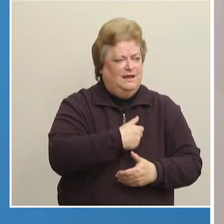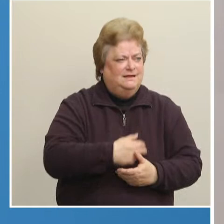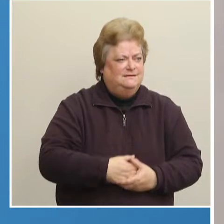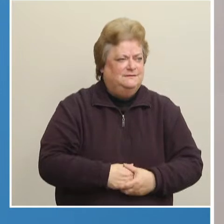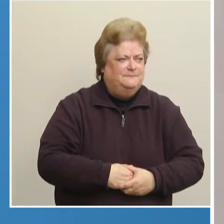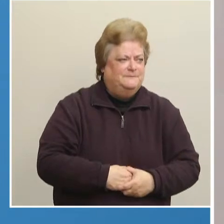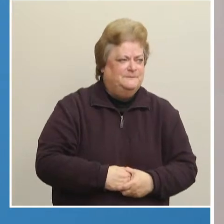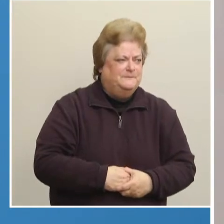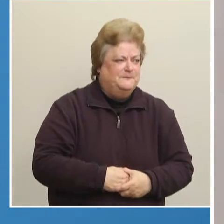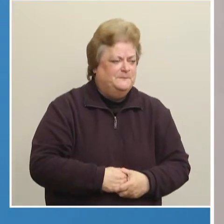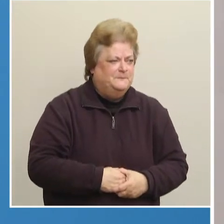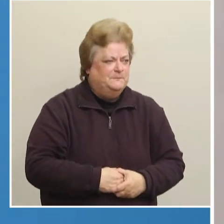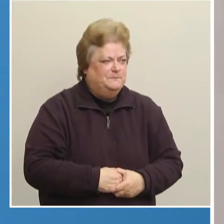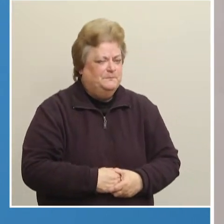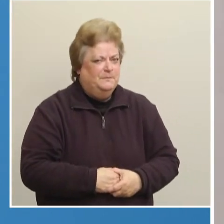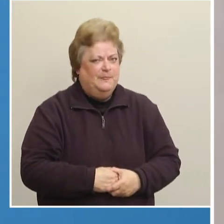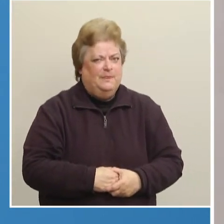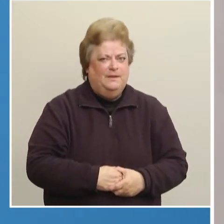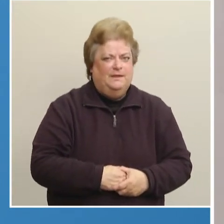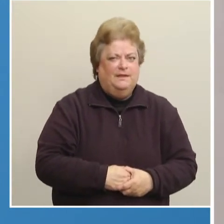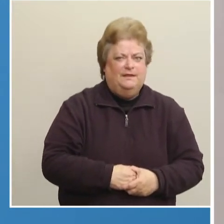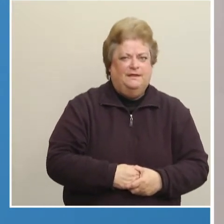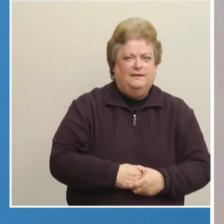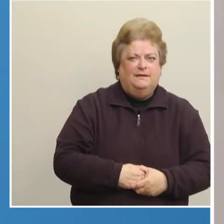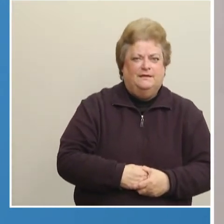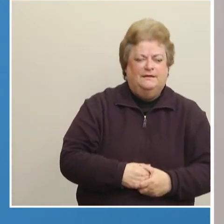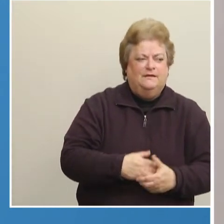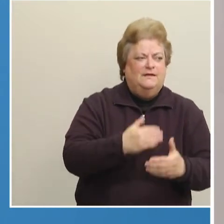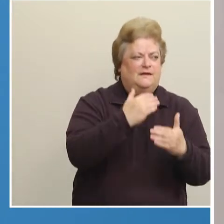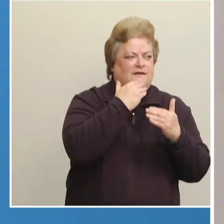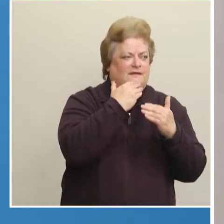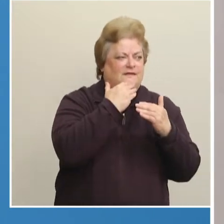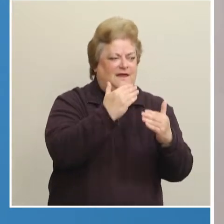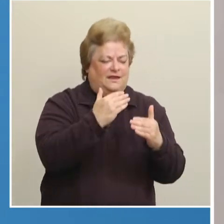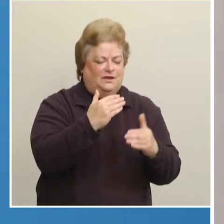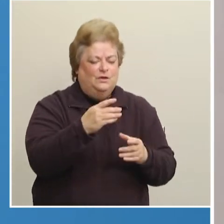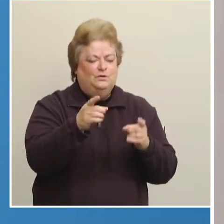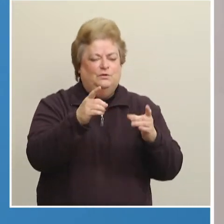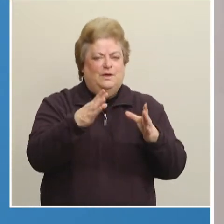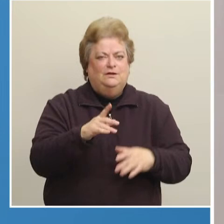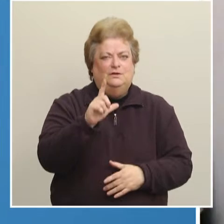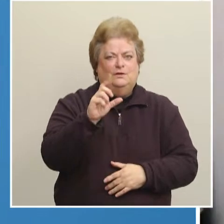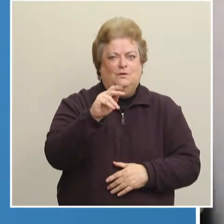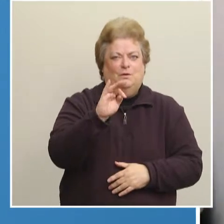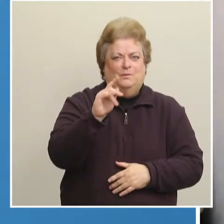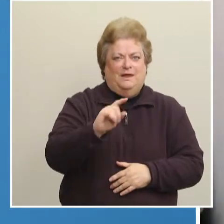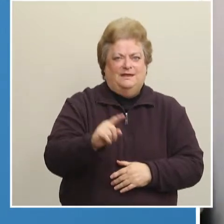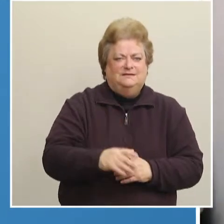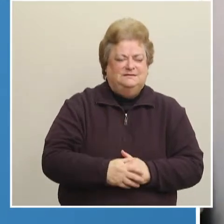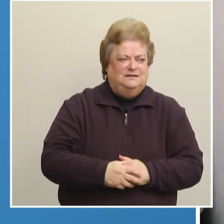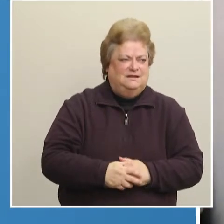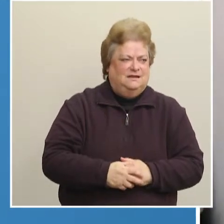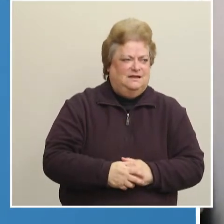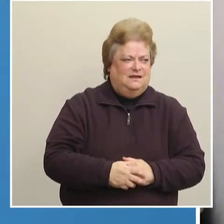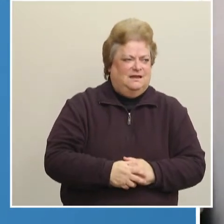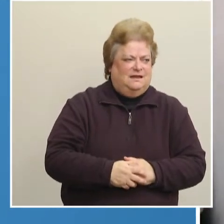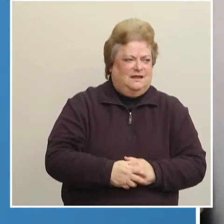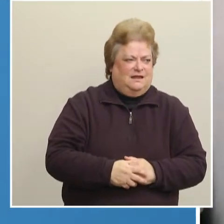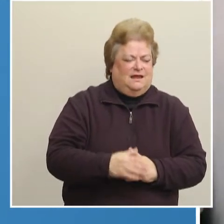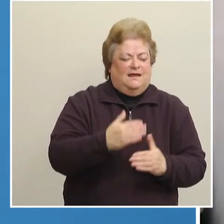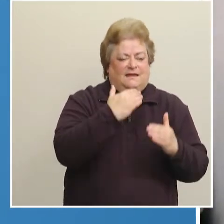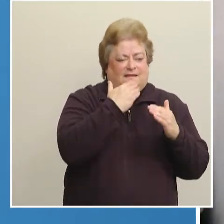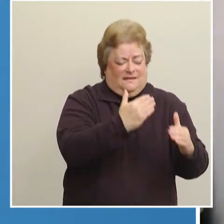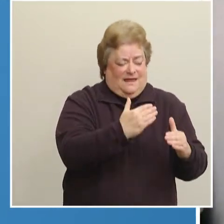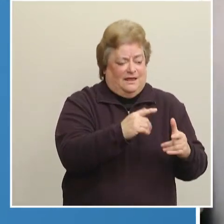Thank you, Director Lopez. And thanks a lot to the